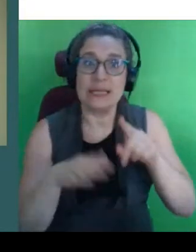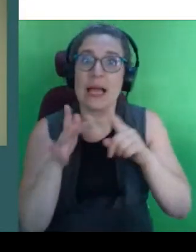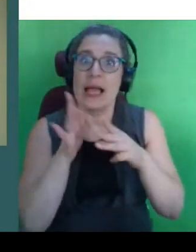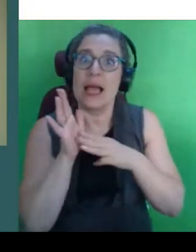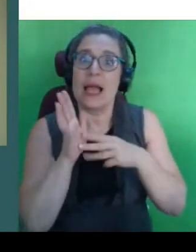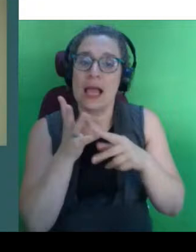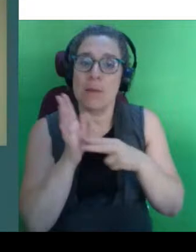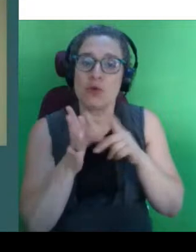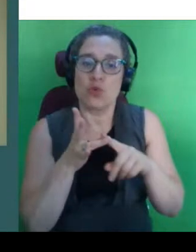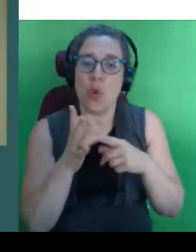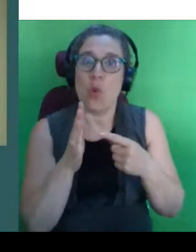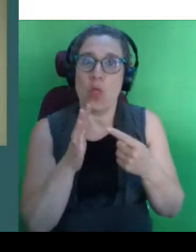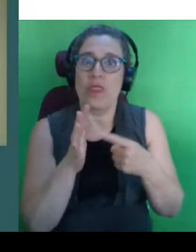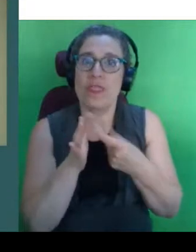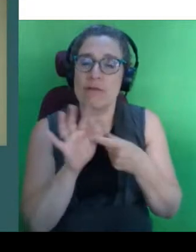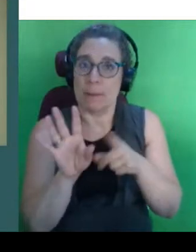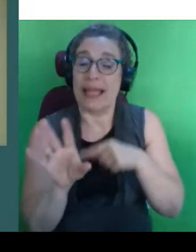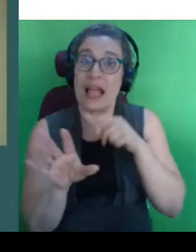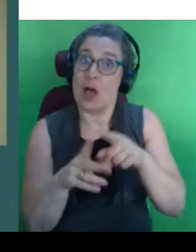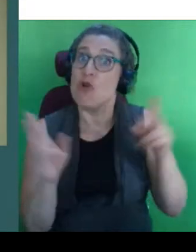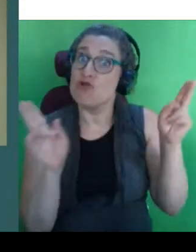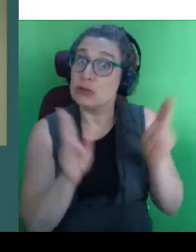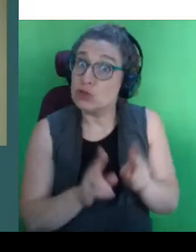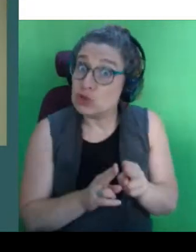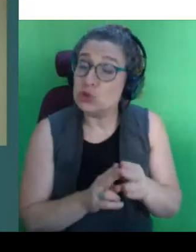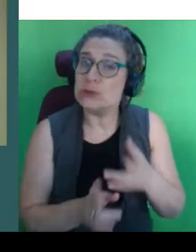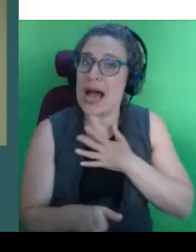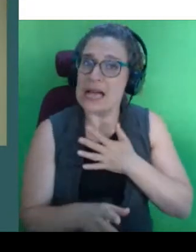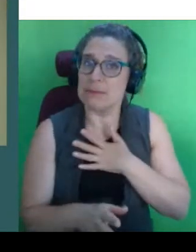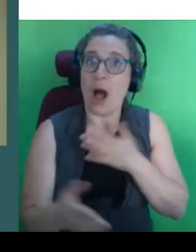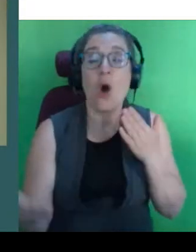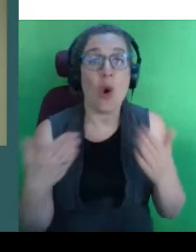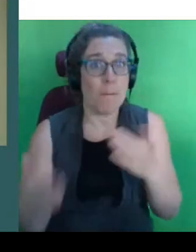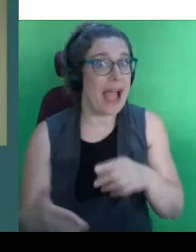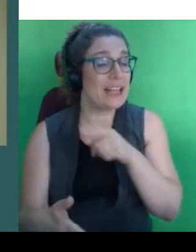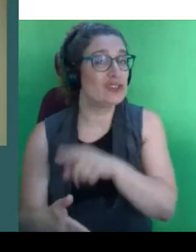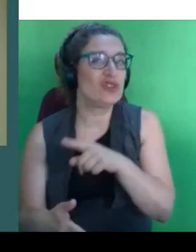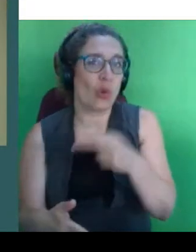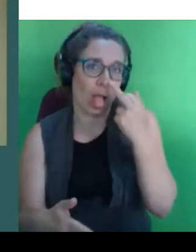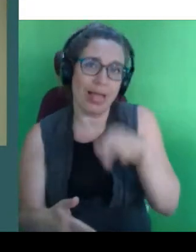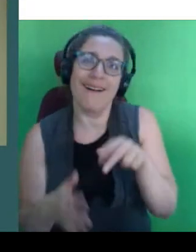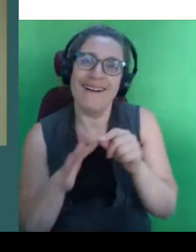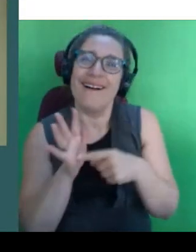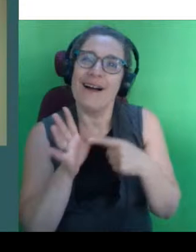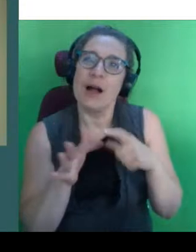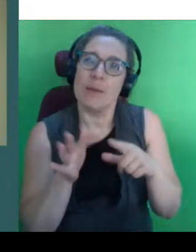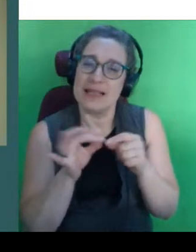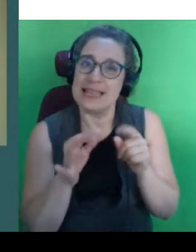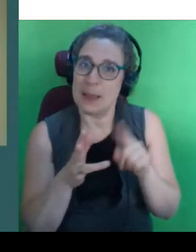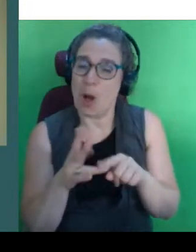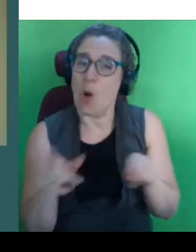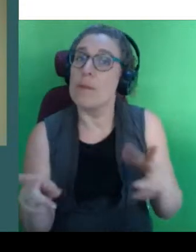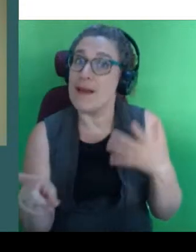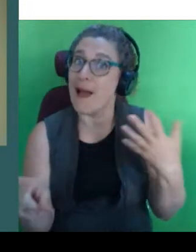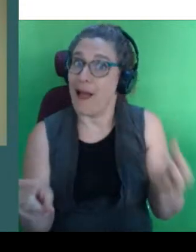asthma exacerbations compared to placebo. So it adds a different